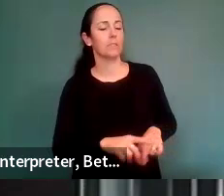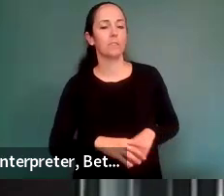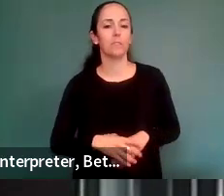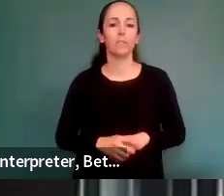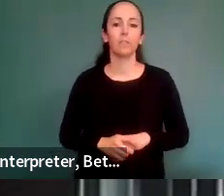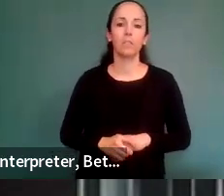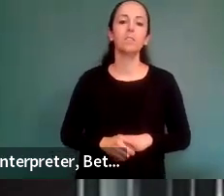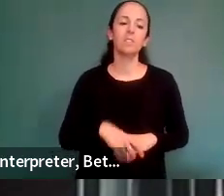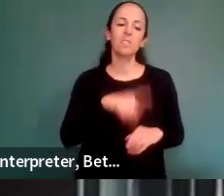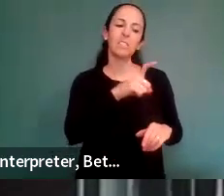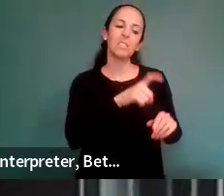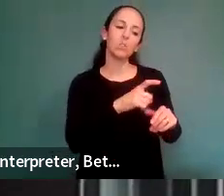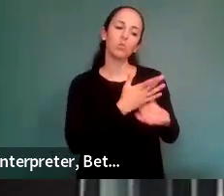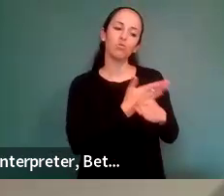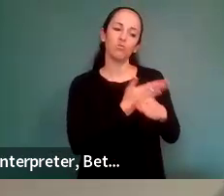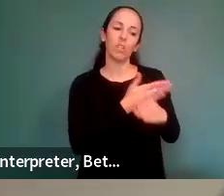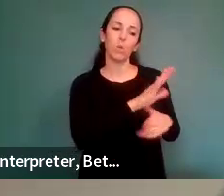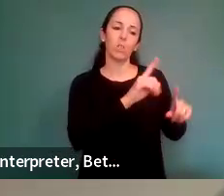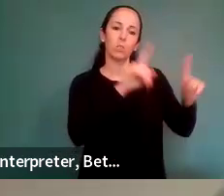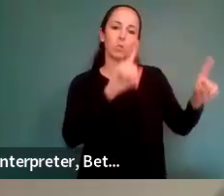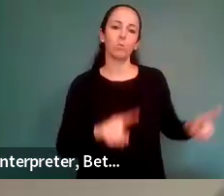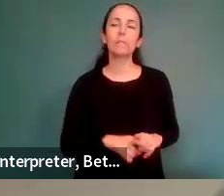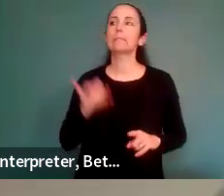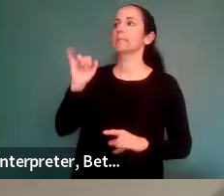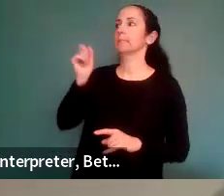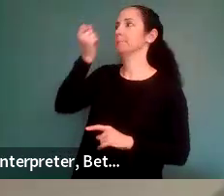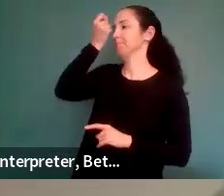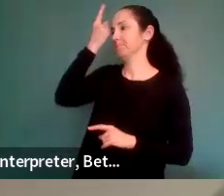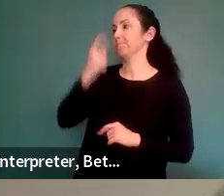Yeah, you'll need to screen share. understood?